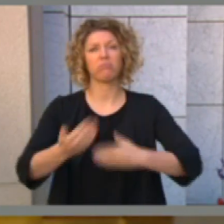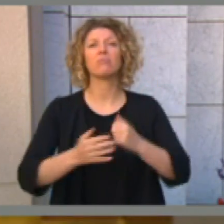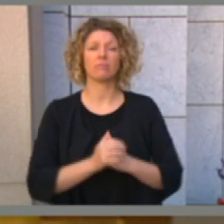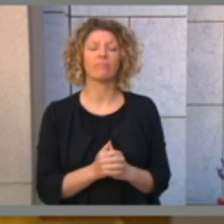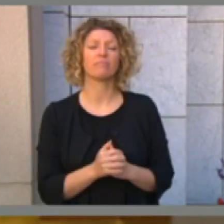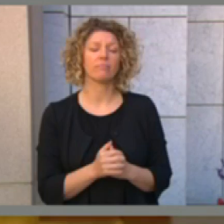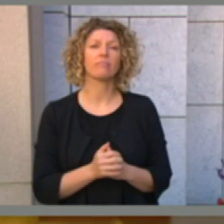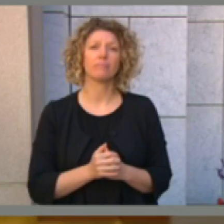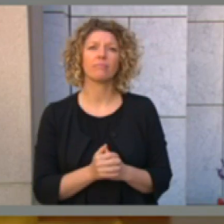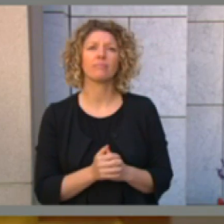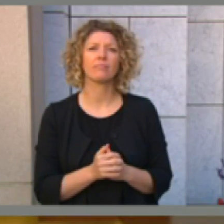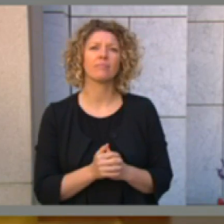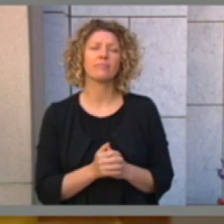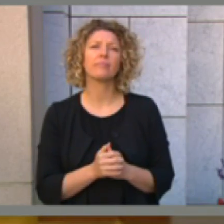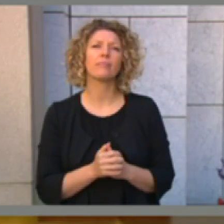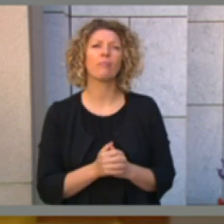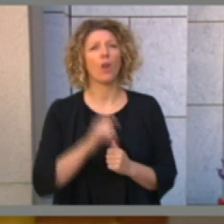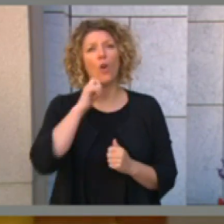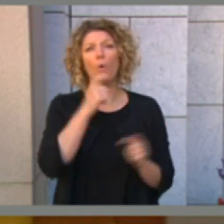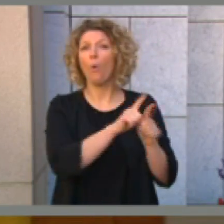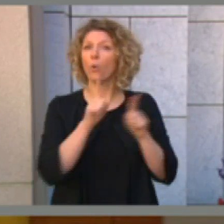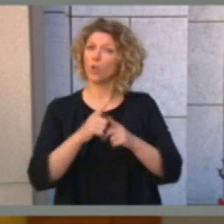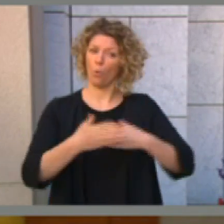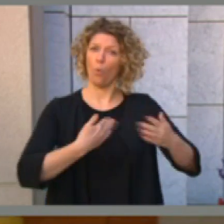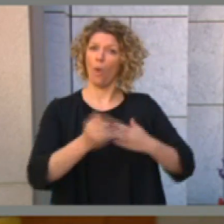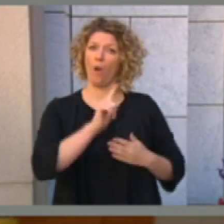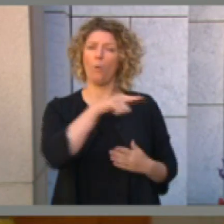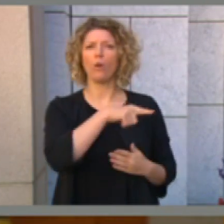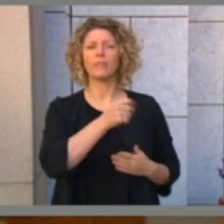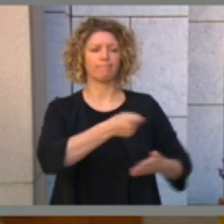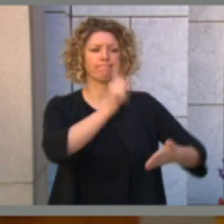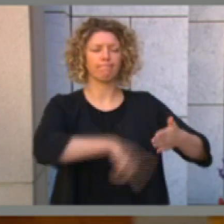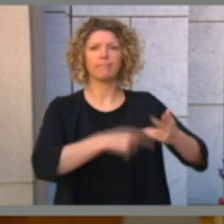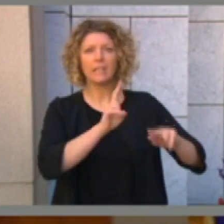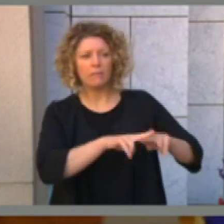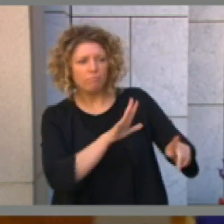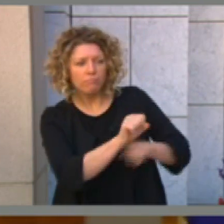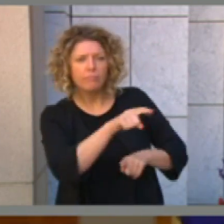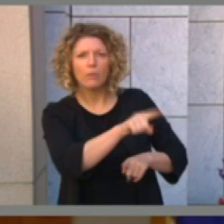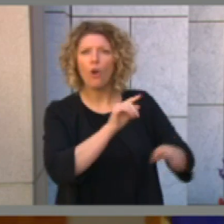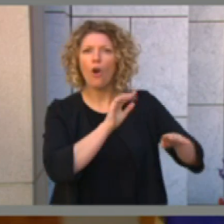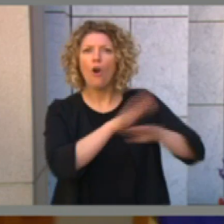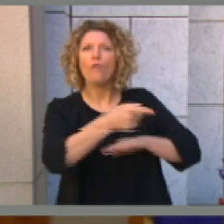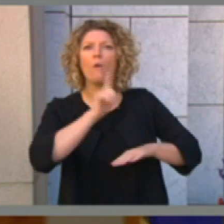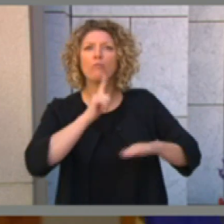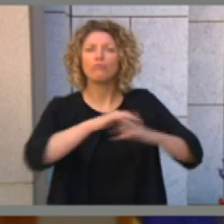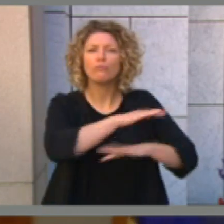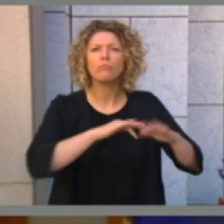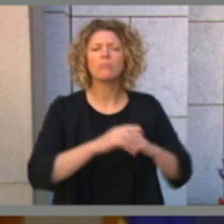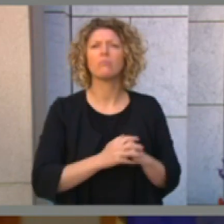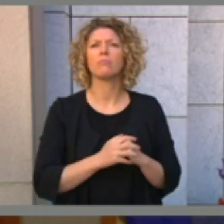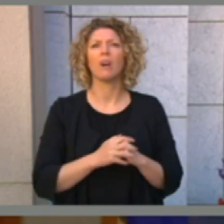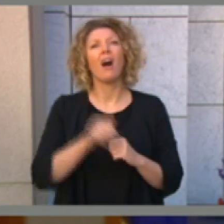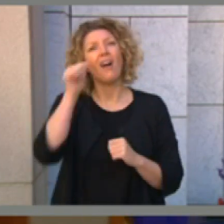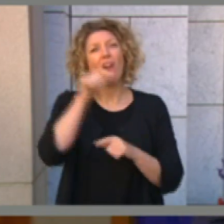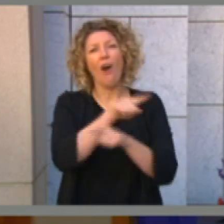the legal enforcement of those measures are being put in place by the states and territories. Now, a fair question is, well, what is